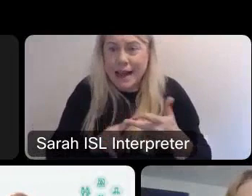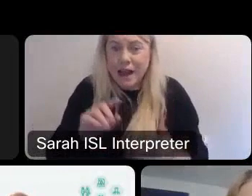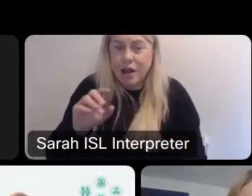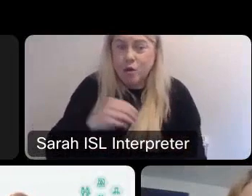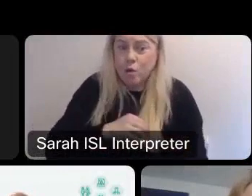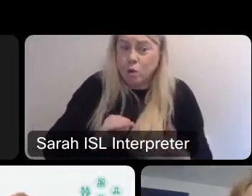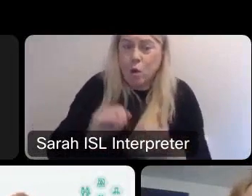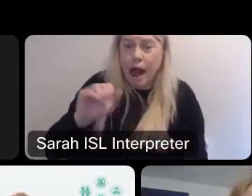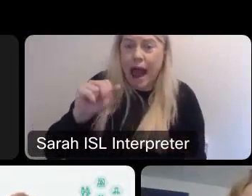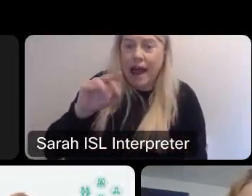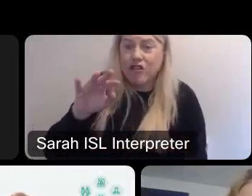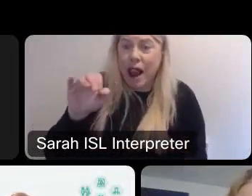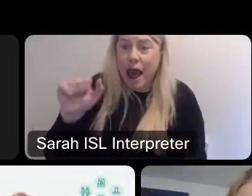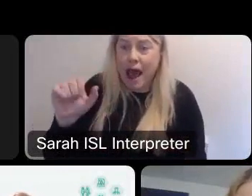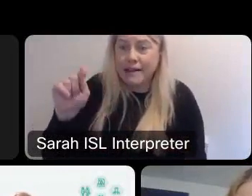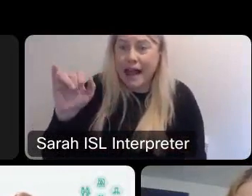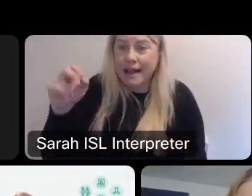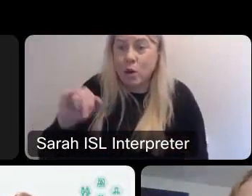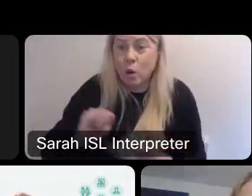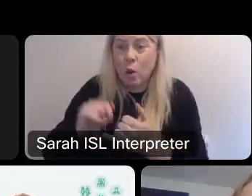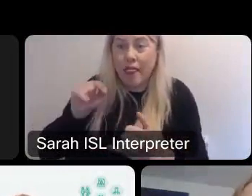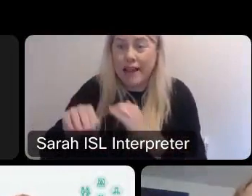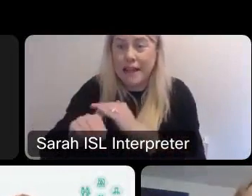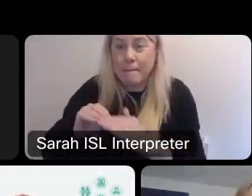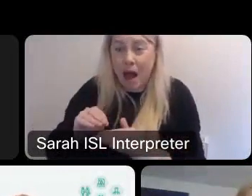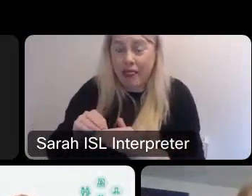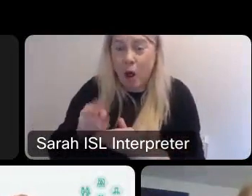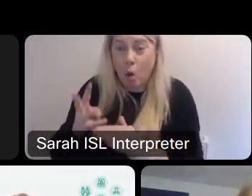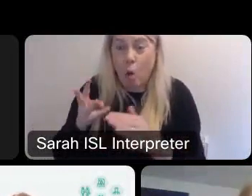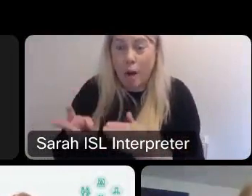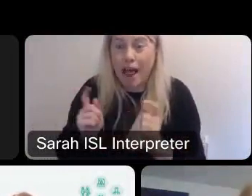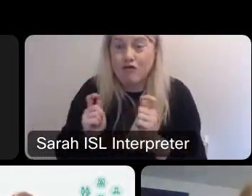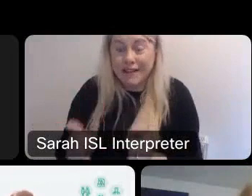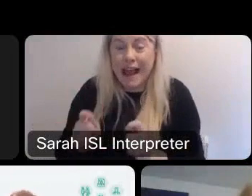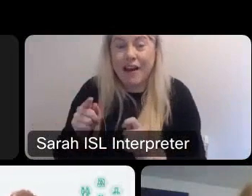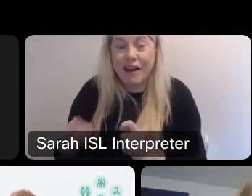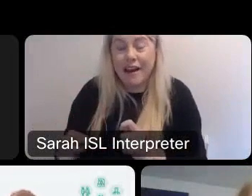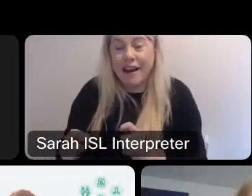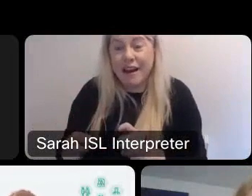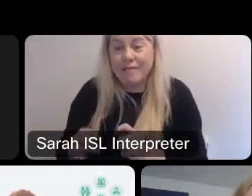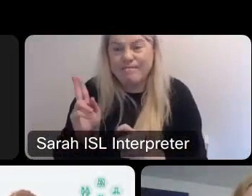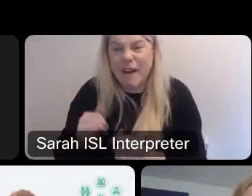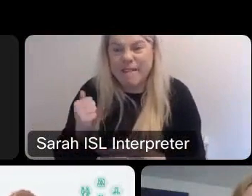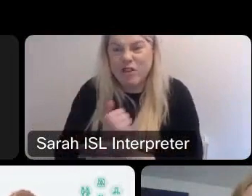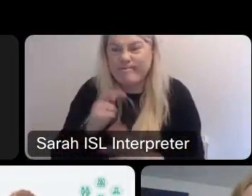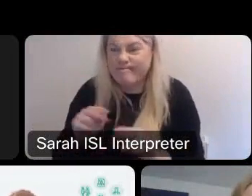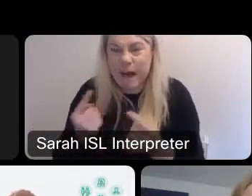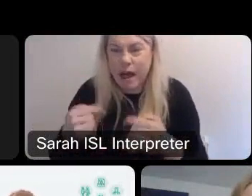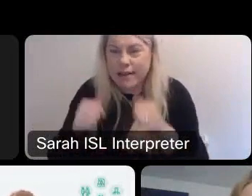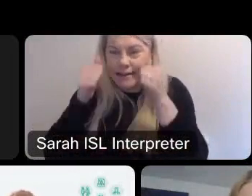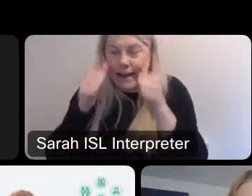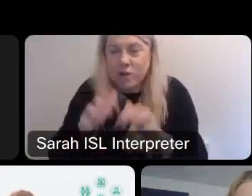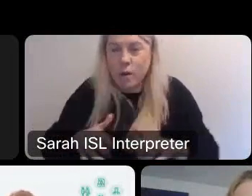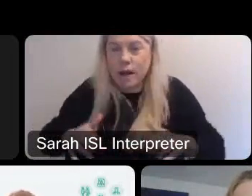who is retiring at the end of this month. As mentioned, she unfortunately could not attend the webinar at